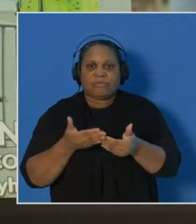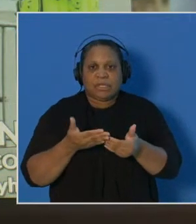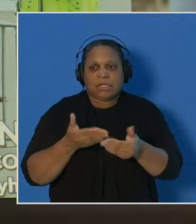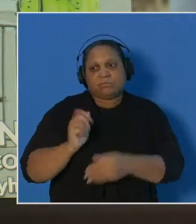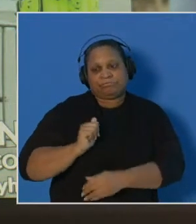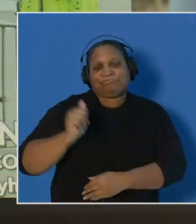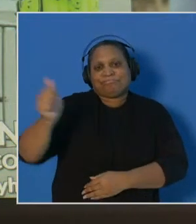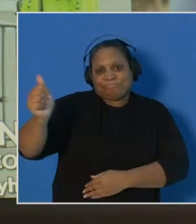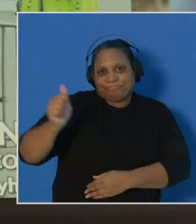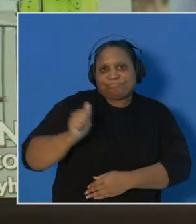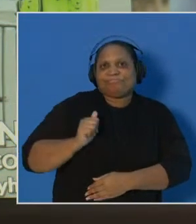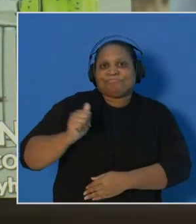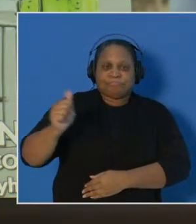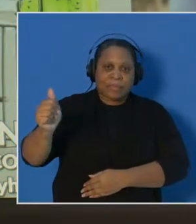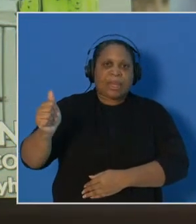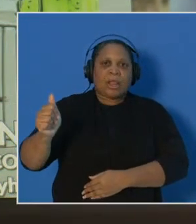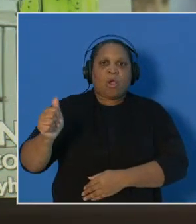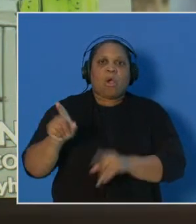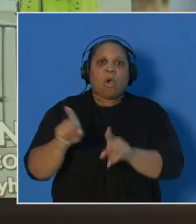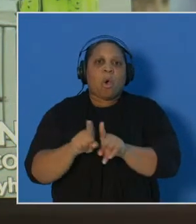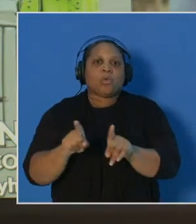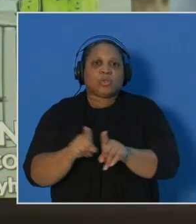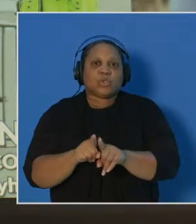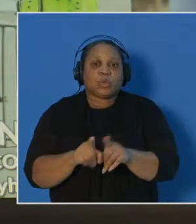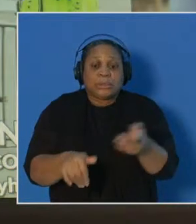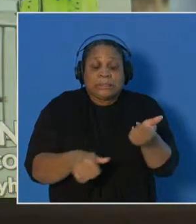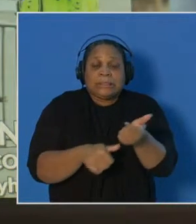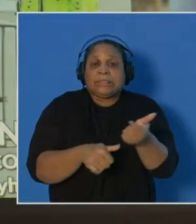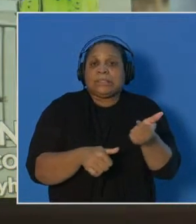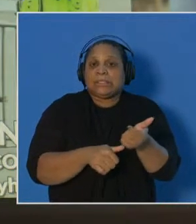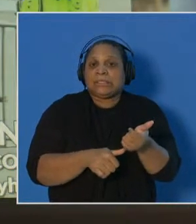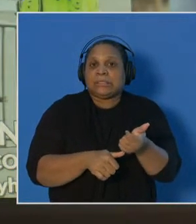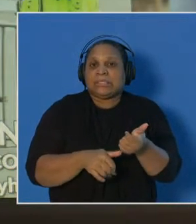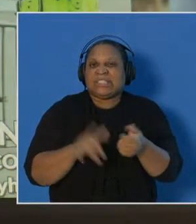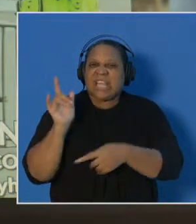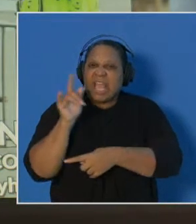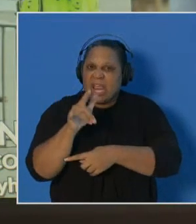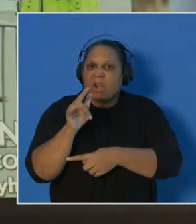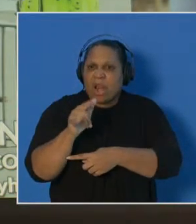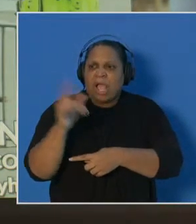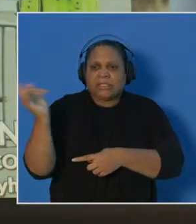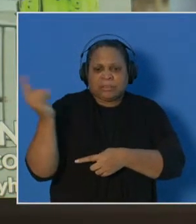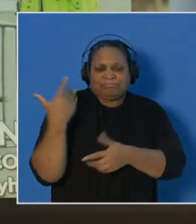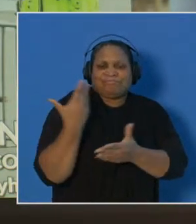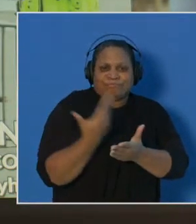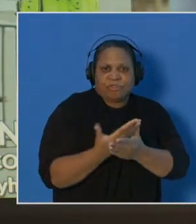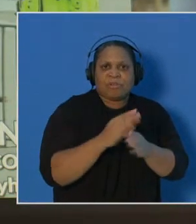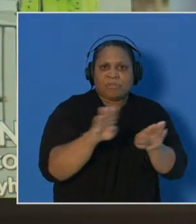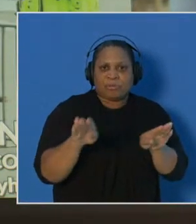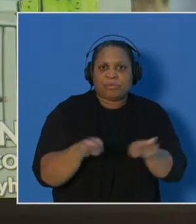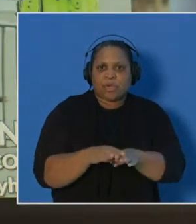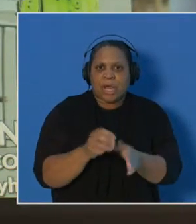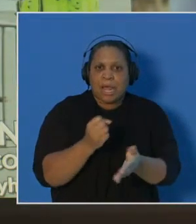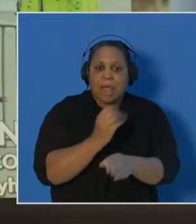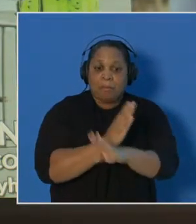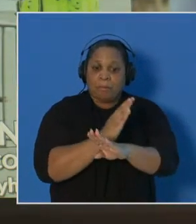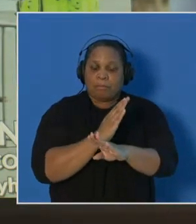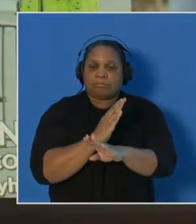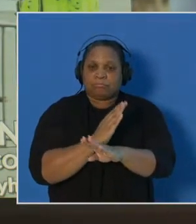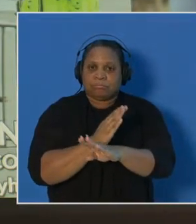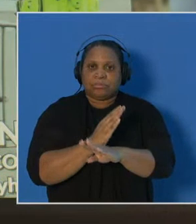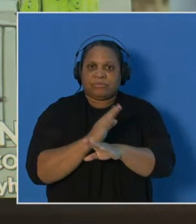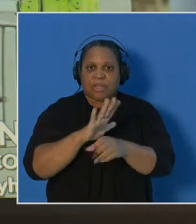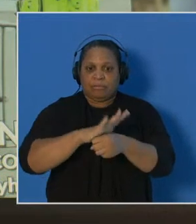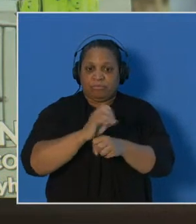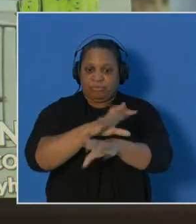travelers. Also, we want the assistance of airlines servicing Bermuda to help prevent persons with